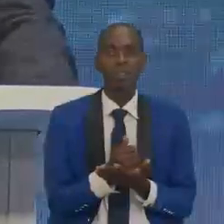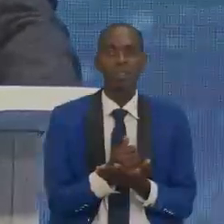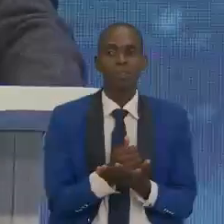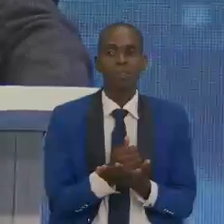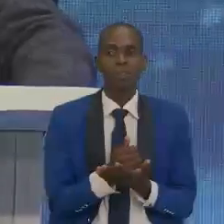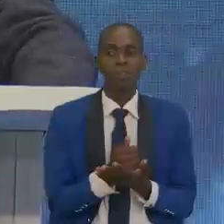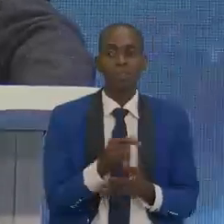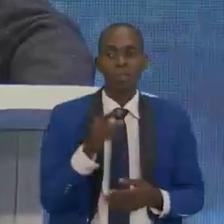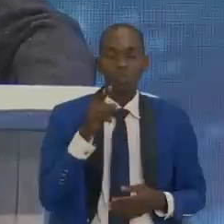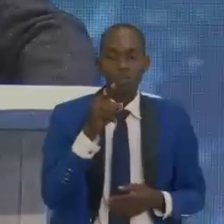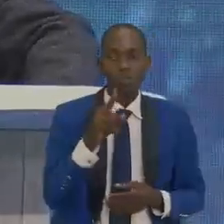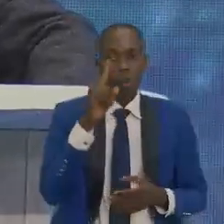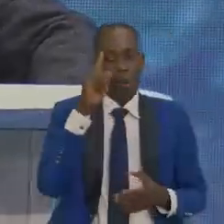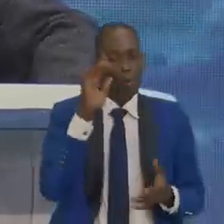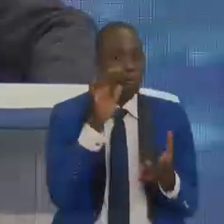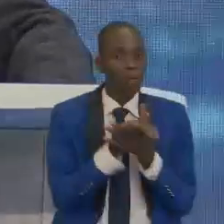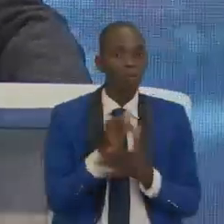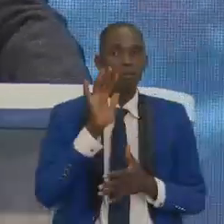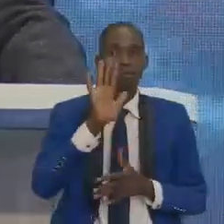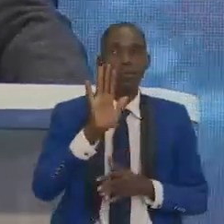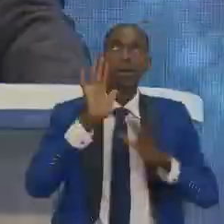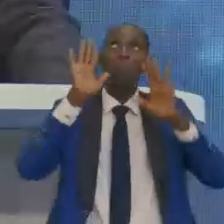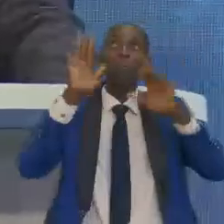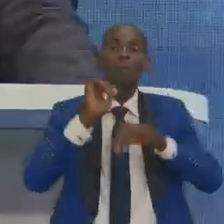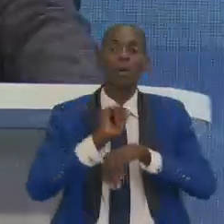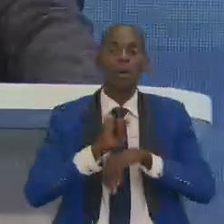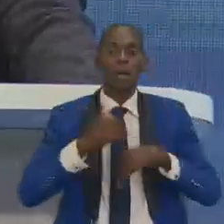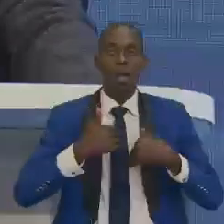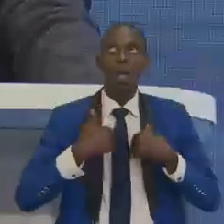you believe your miracle has come.